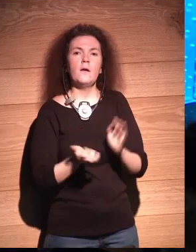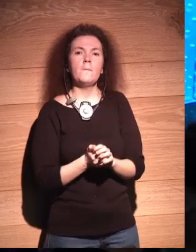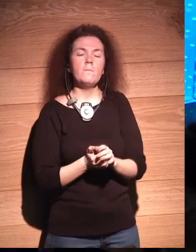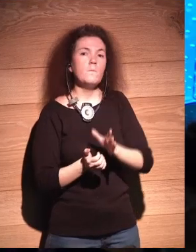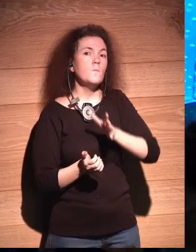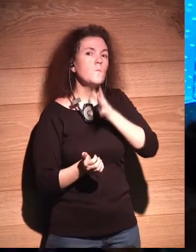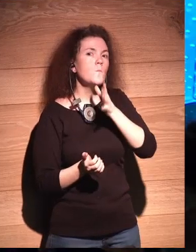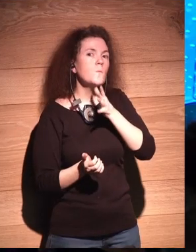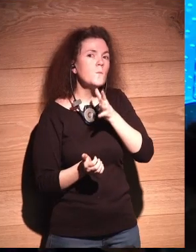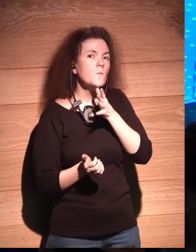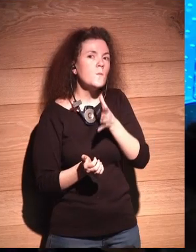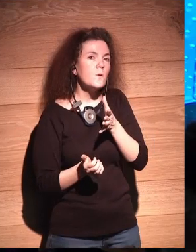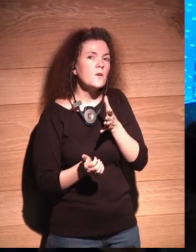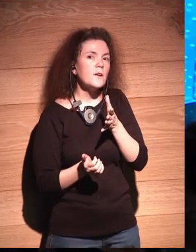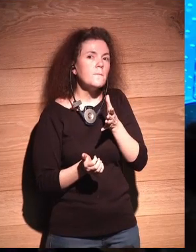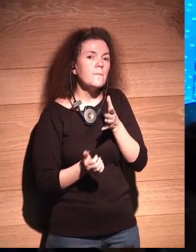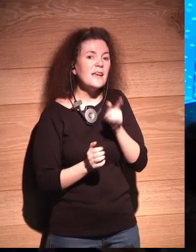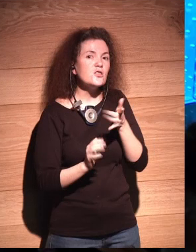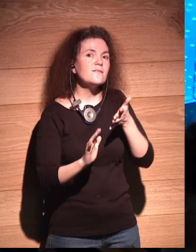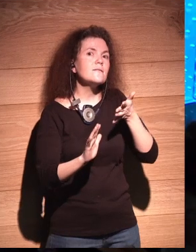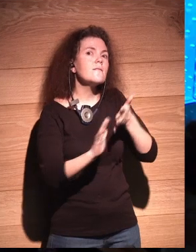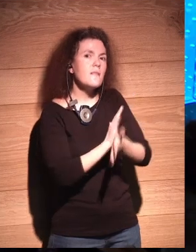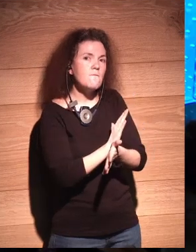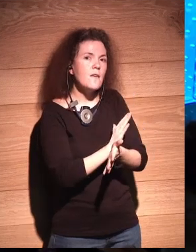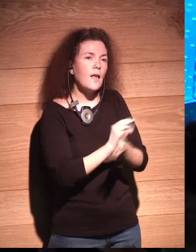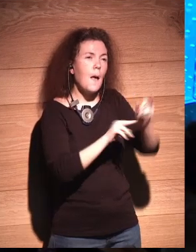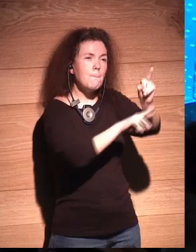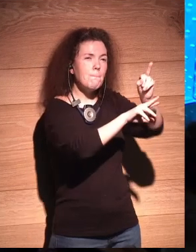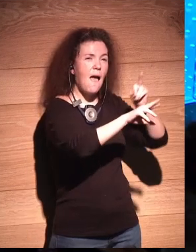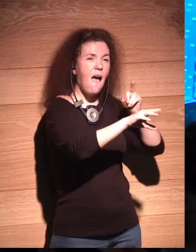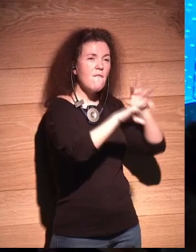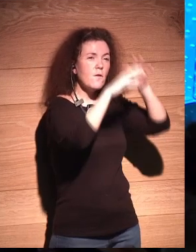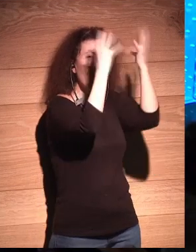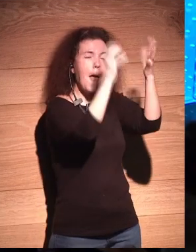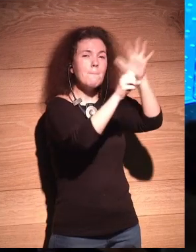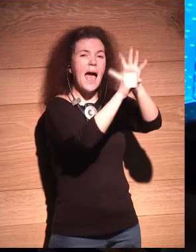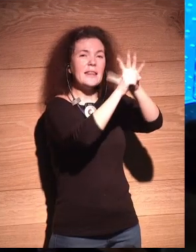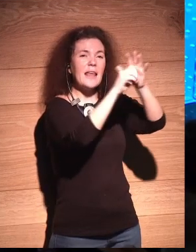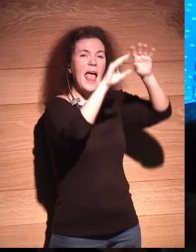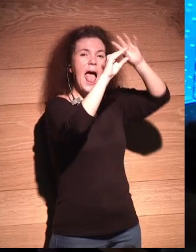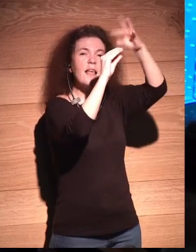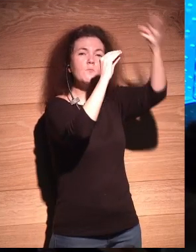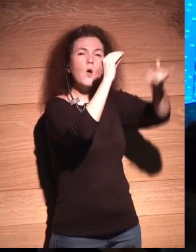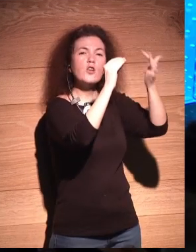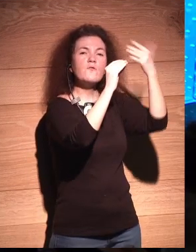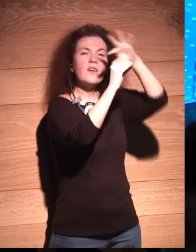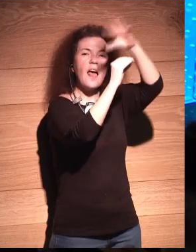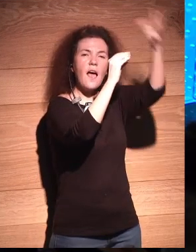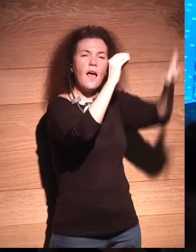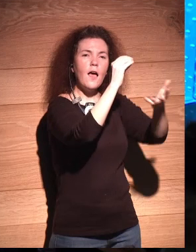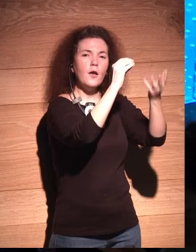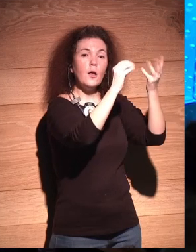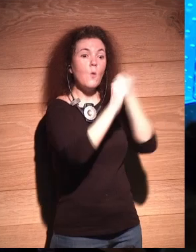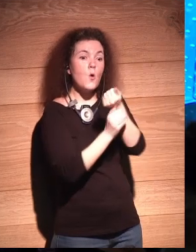that the craft had entered Martian atmosphere. So everyone was like, it's here, and then the next series of numbers